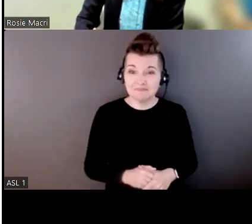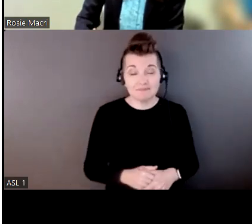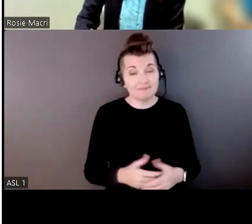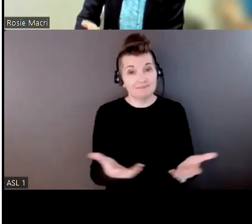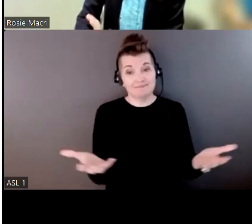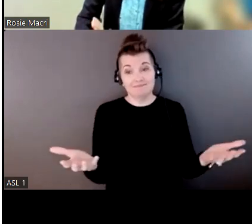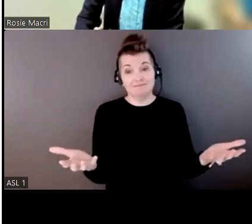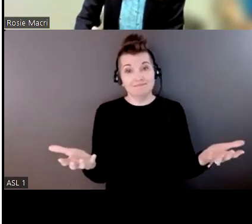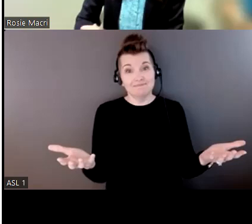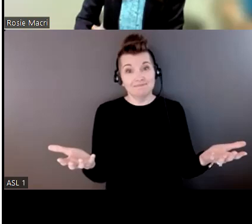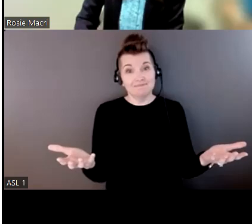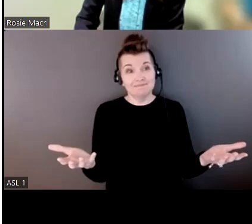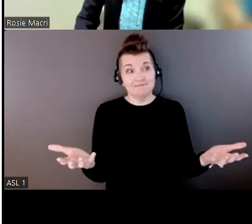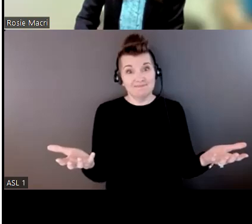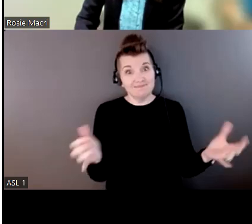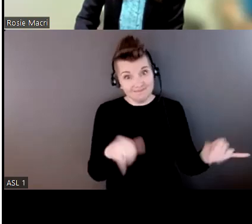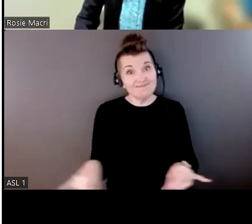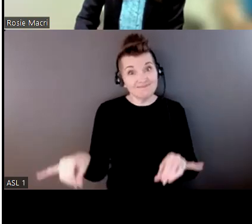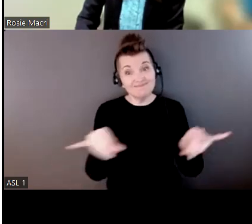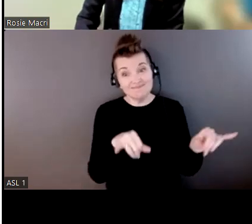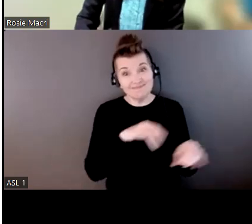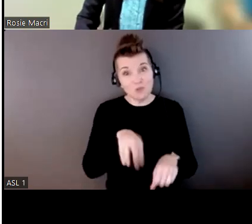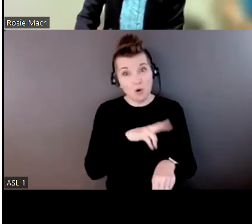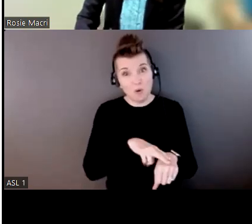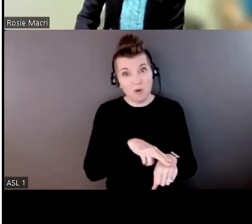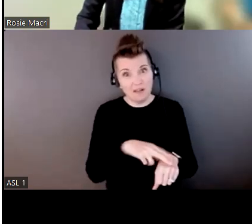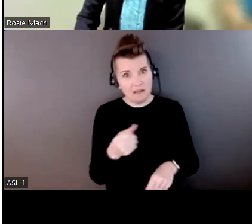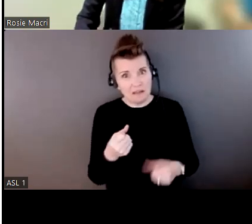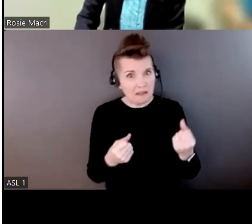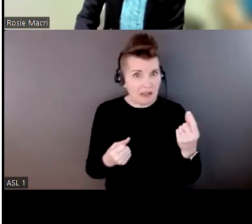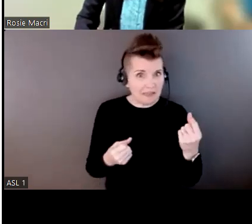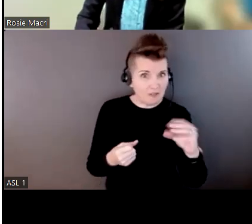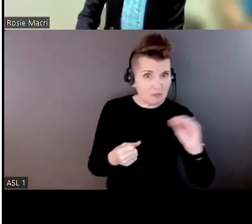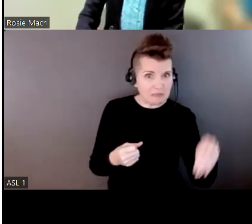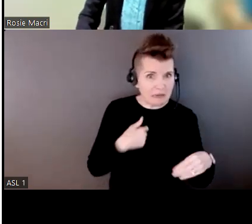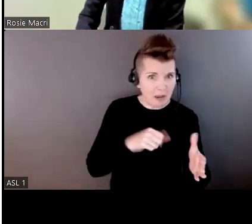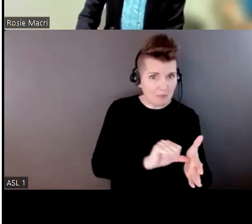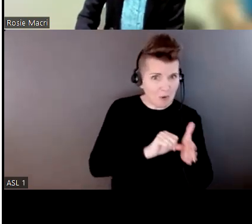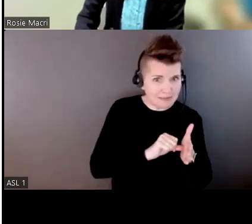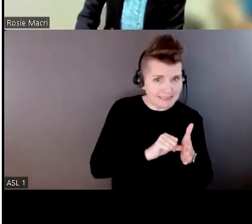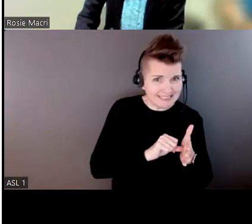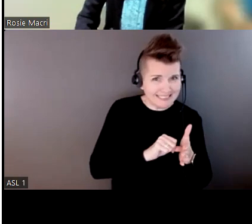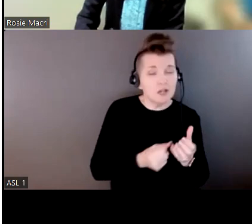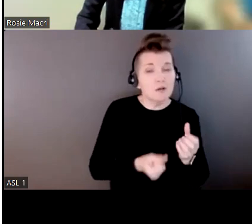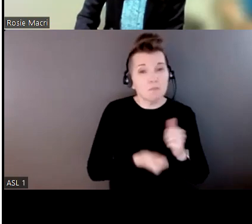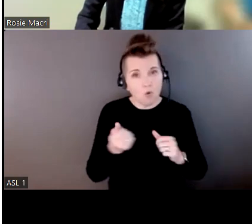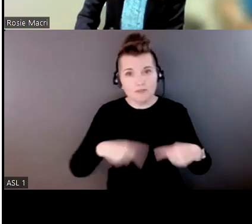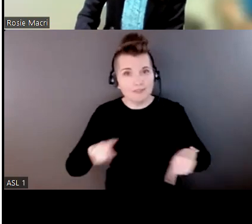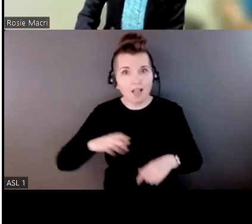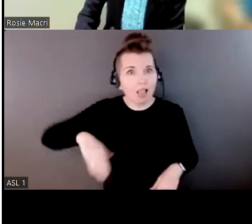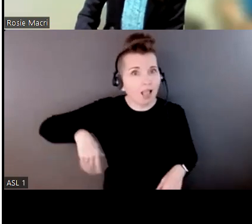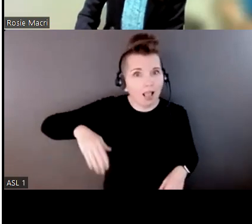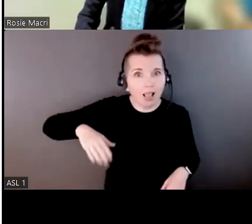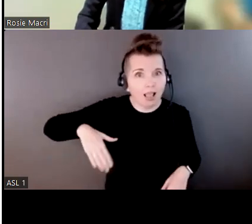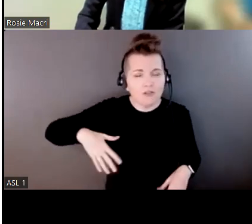That's completely normal. And I'm really impressed by the 11%. Many of us don't do this, but it's a good opportunity to think about it. And